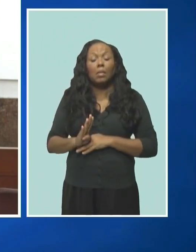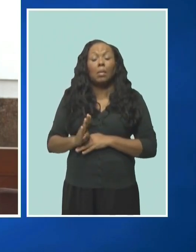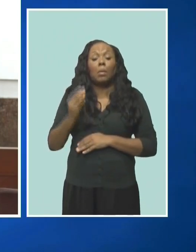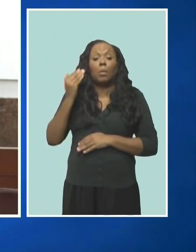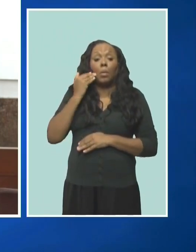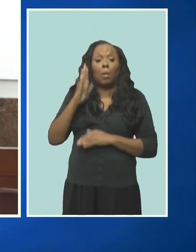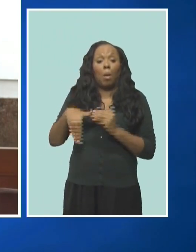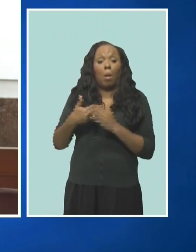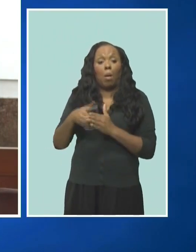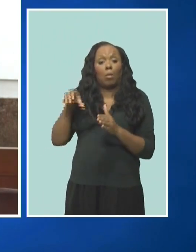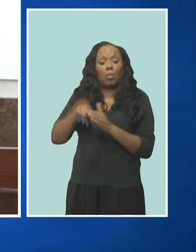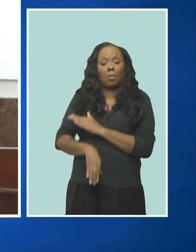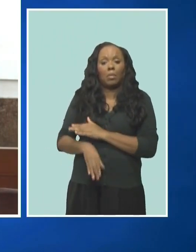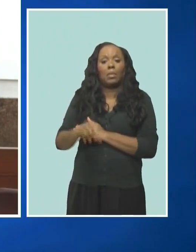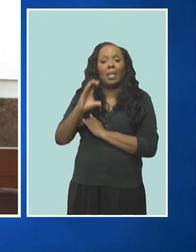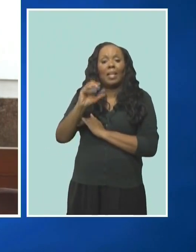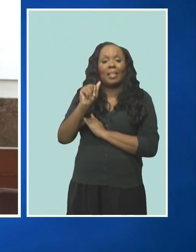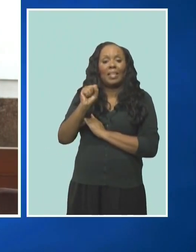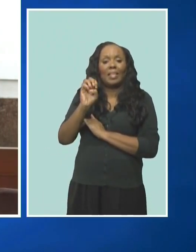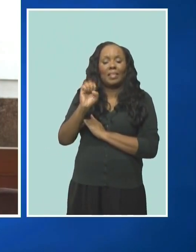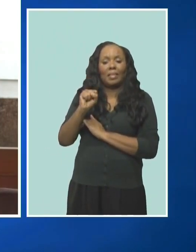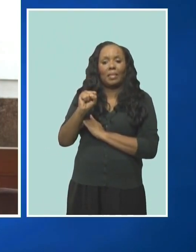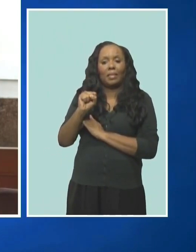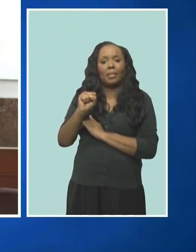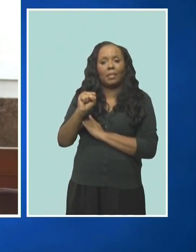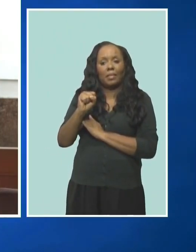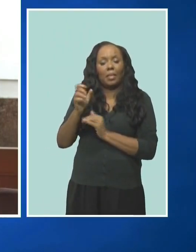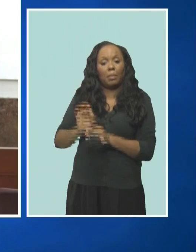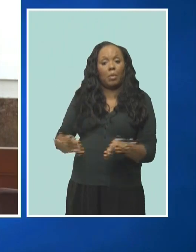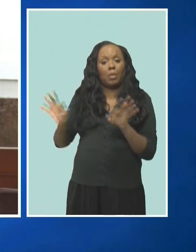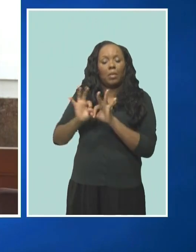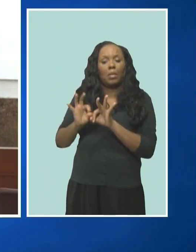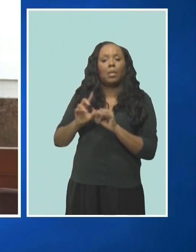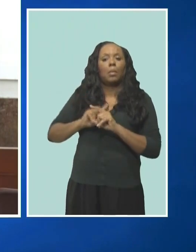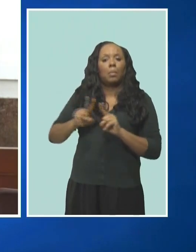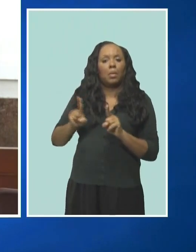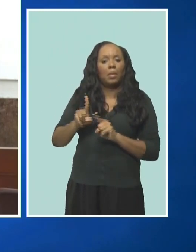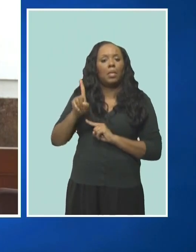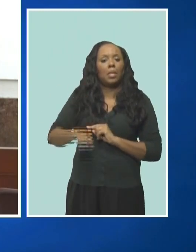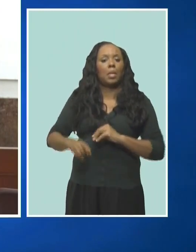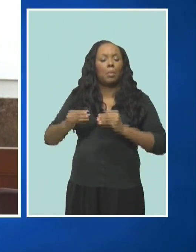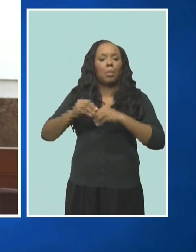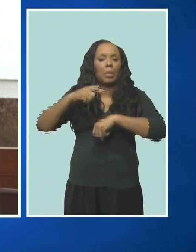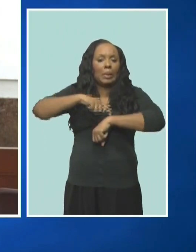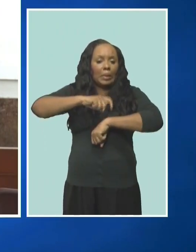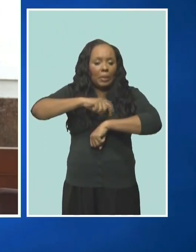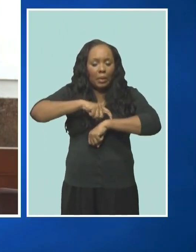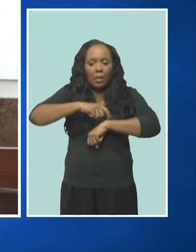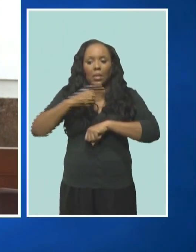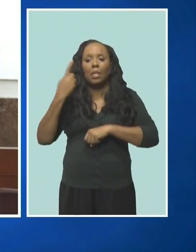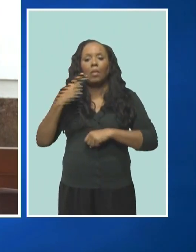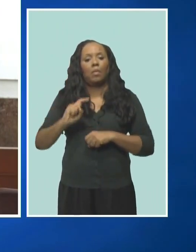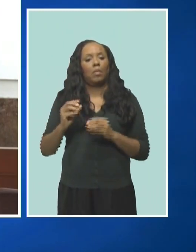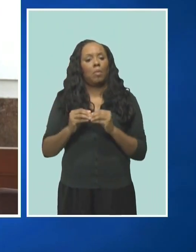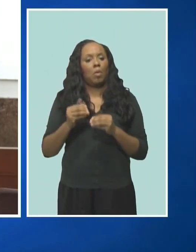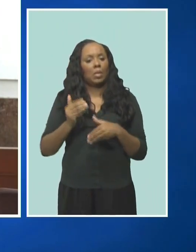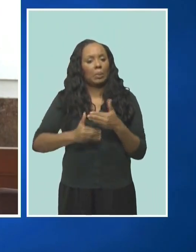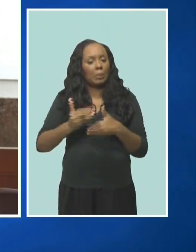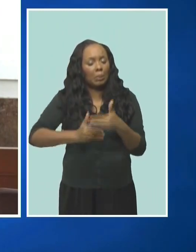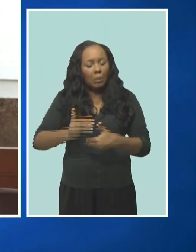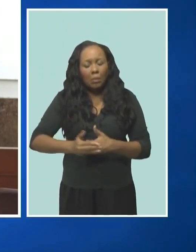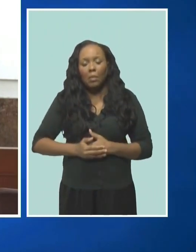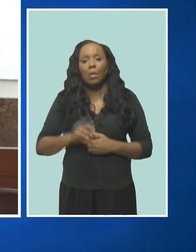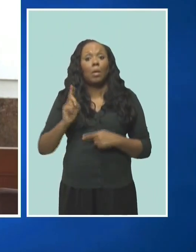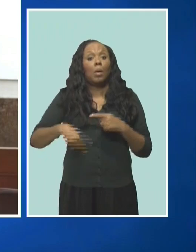important, but you then free up the resources to be able to treat to other things before it. And therefore, moving matters through that